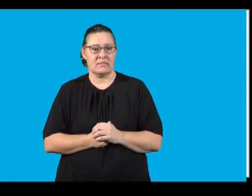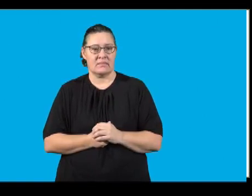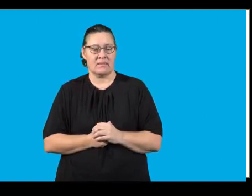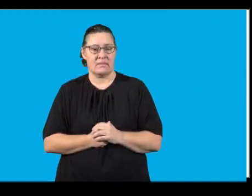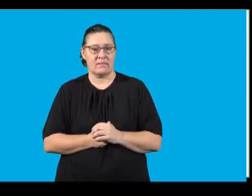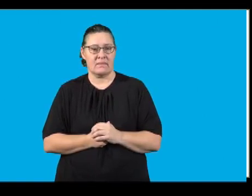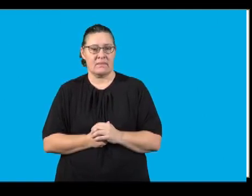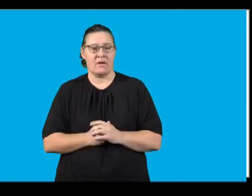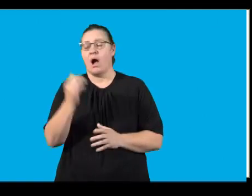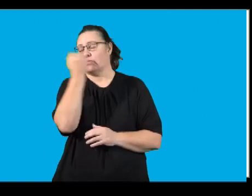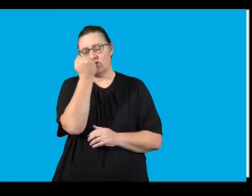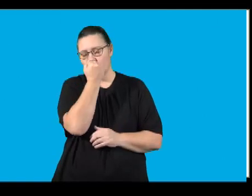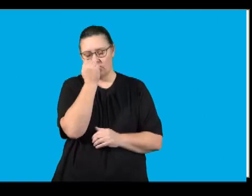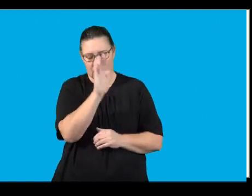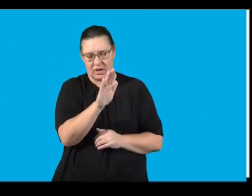case,